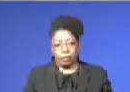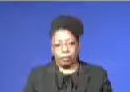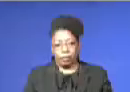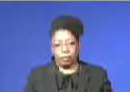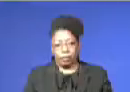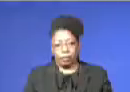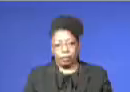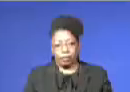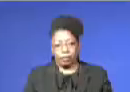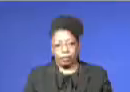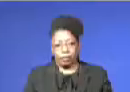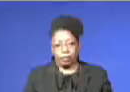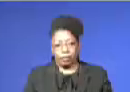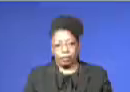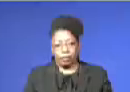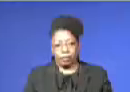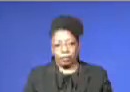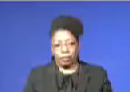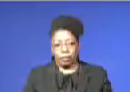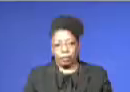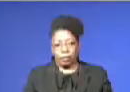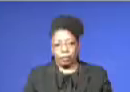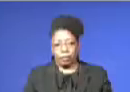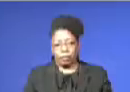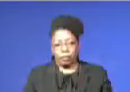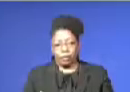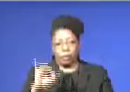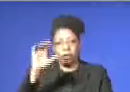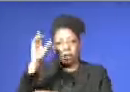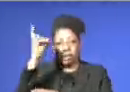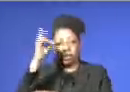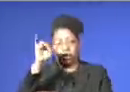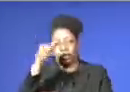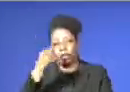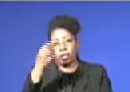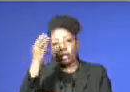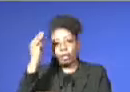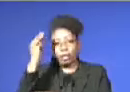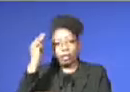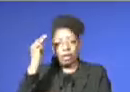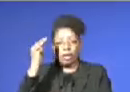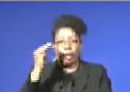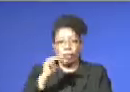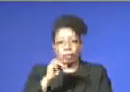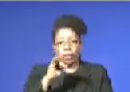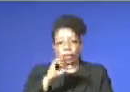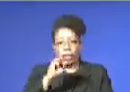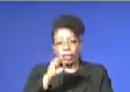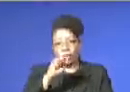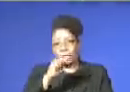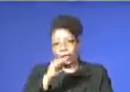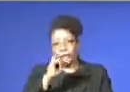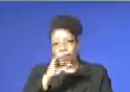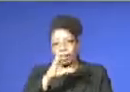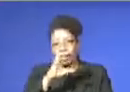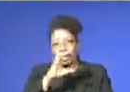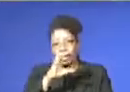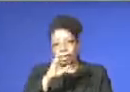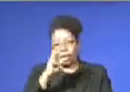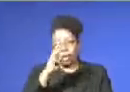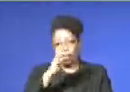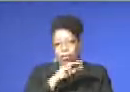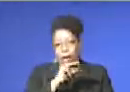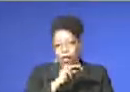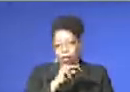First up was your reigning GSSA champions, the Doris Johnston Mystic Marlins, who got a scare from the Jack Hayward Wildcats, who